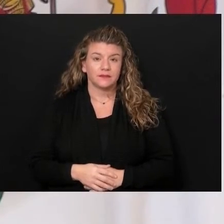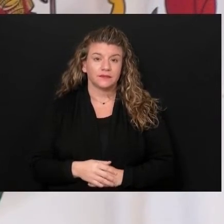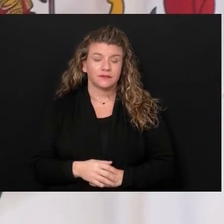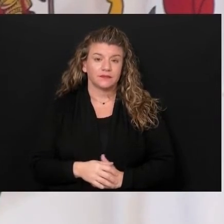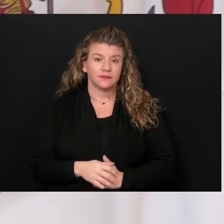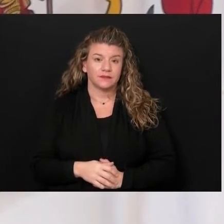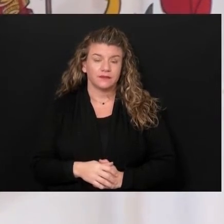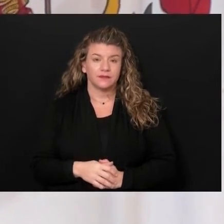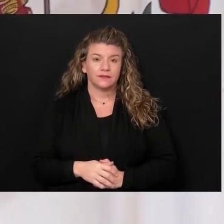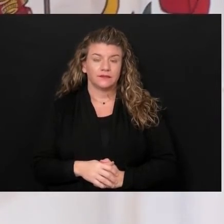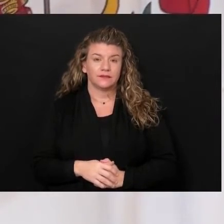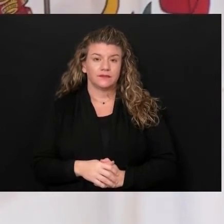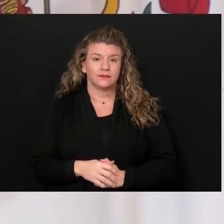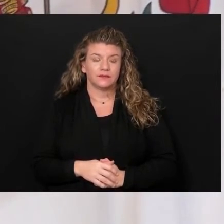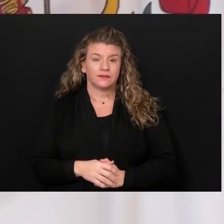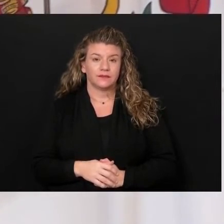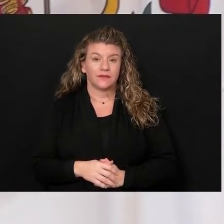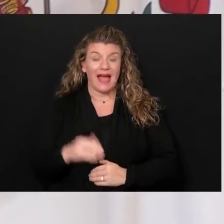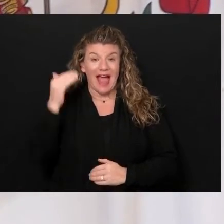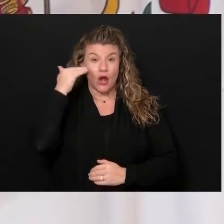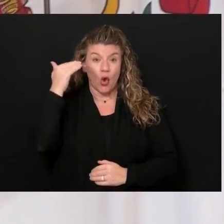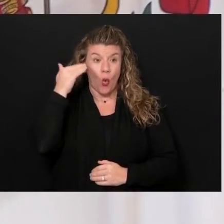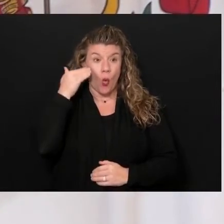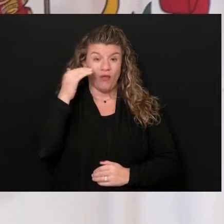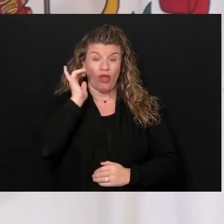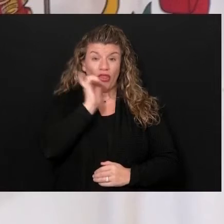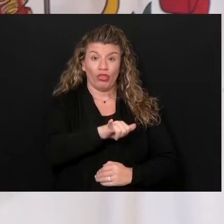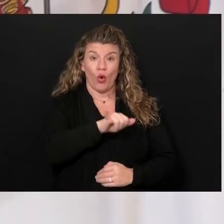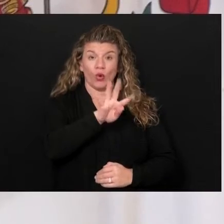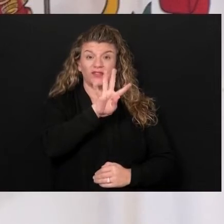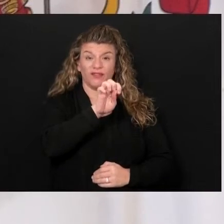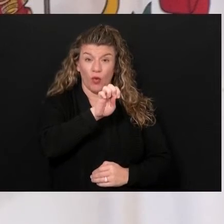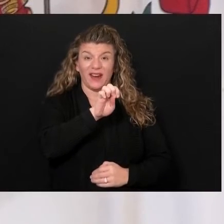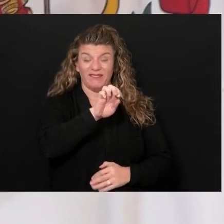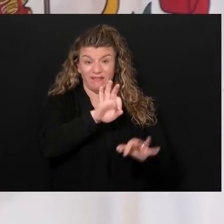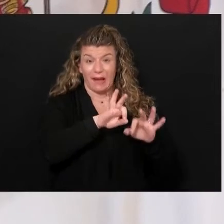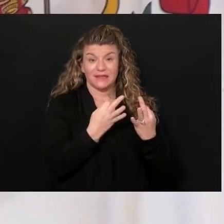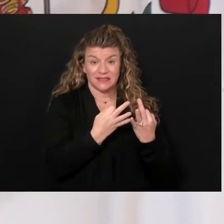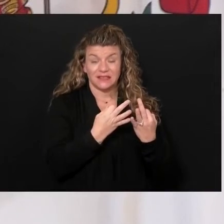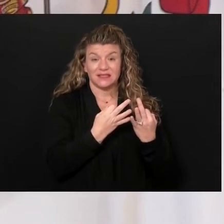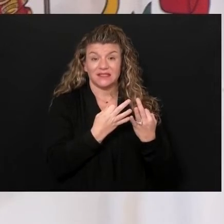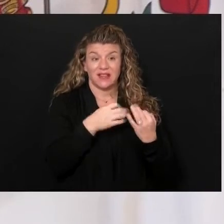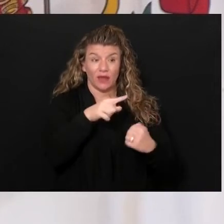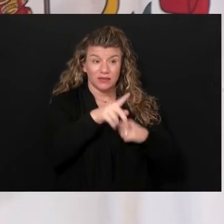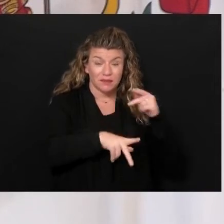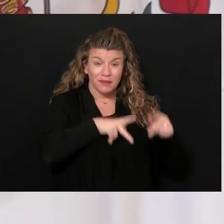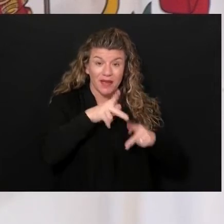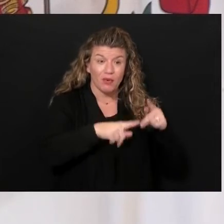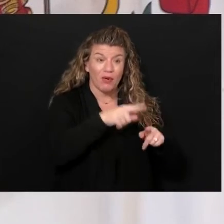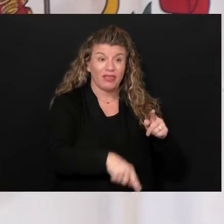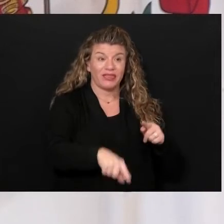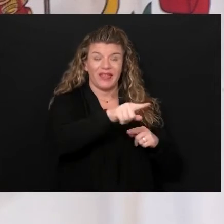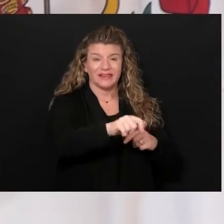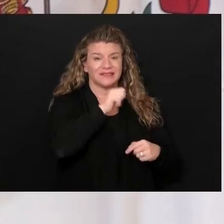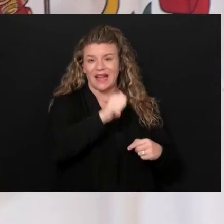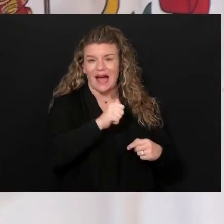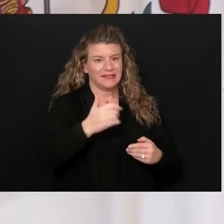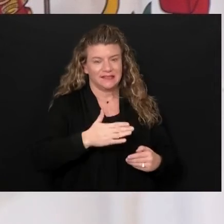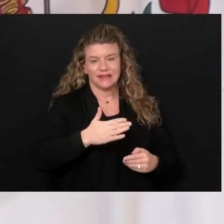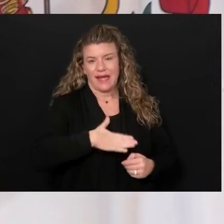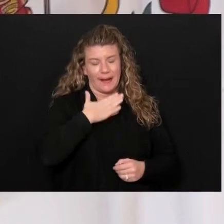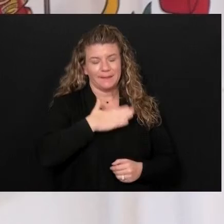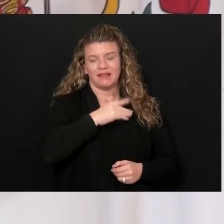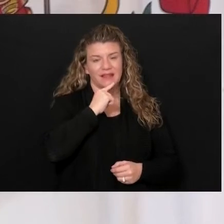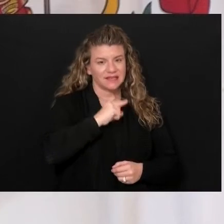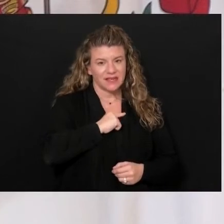know for these beautiful families and beautiful people, it's surely anything but that,